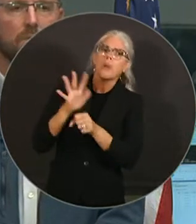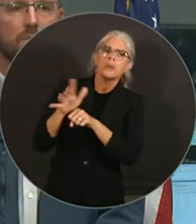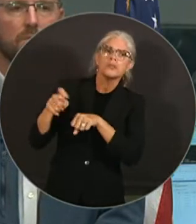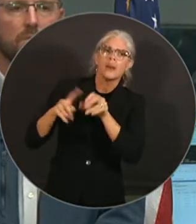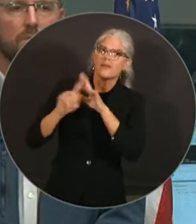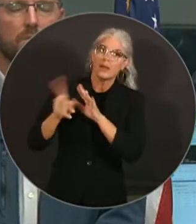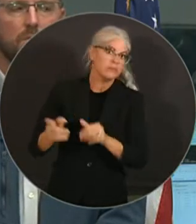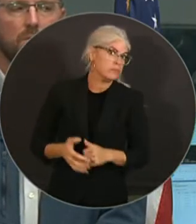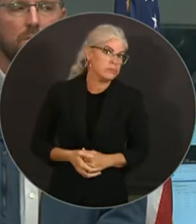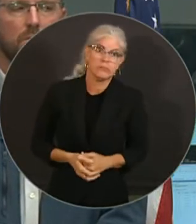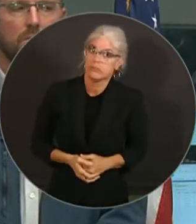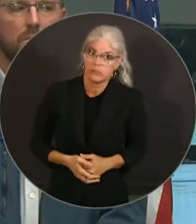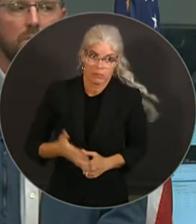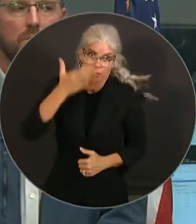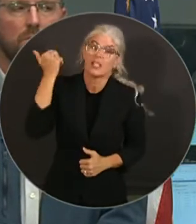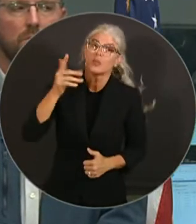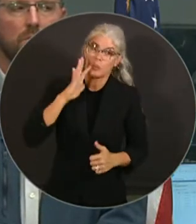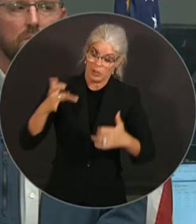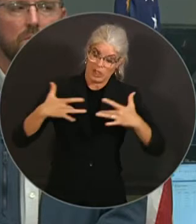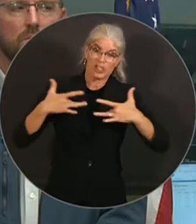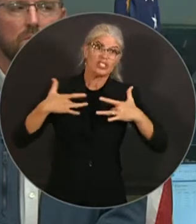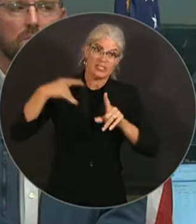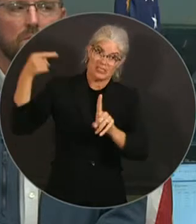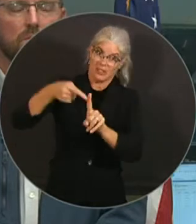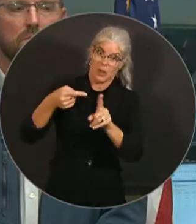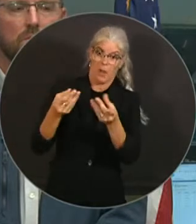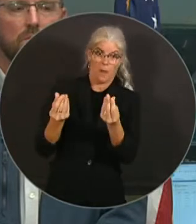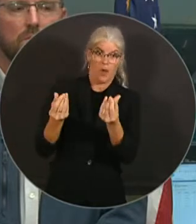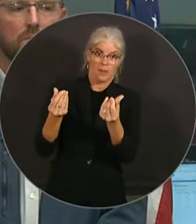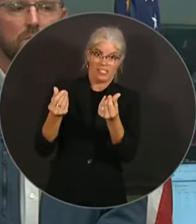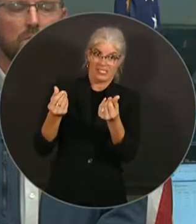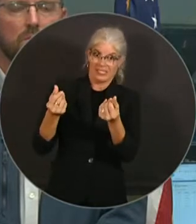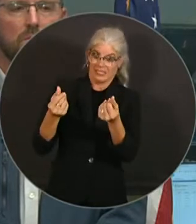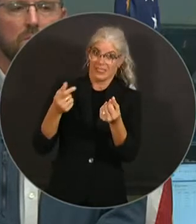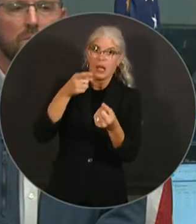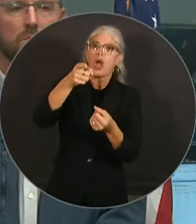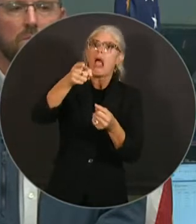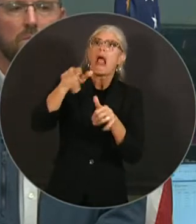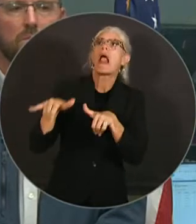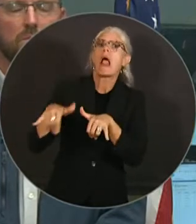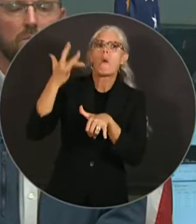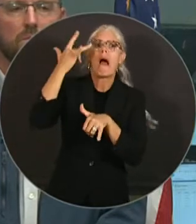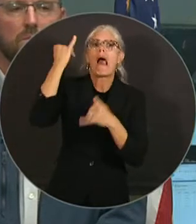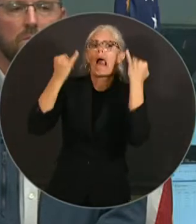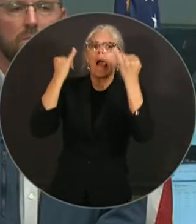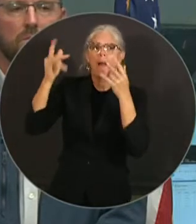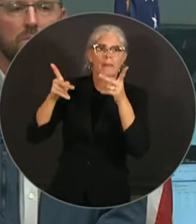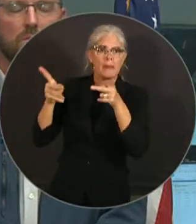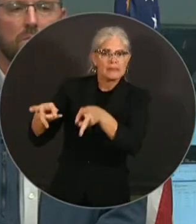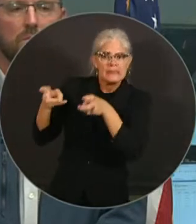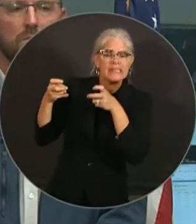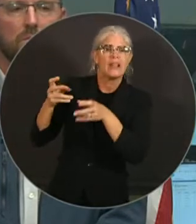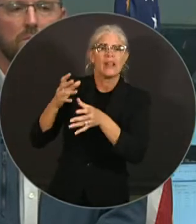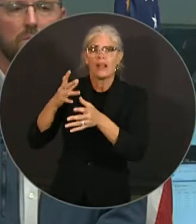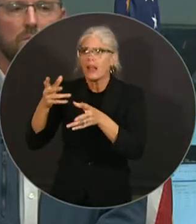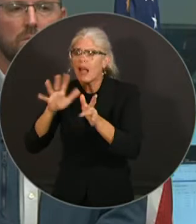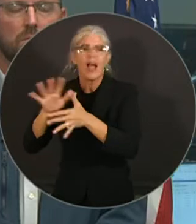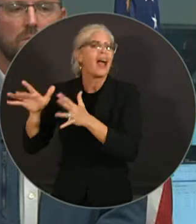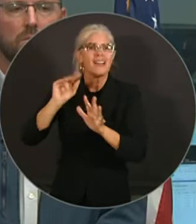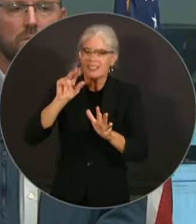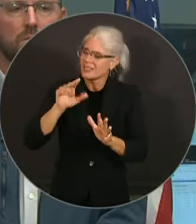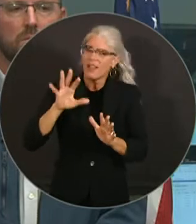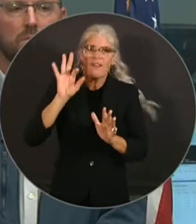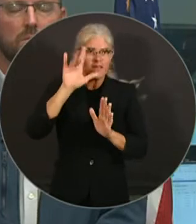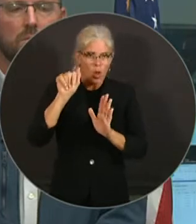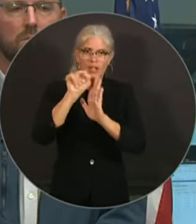concern about property damage or property theft. I can promise you on behalf of the Florida Highway Patrol and really all state law enforcement and our